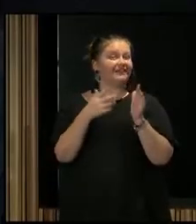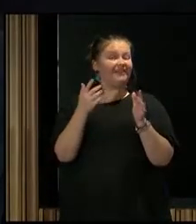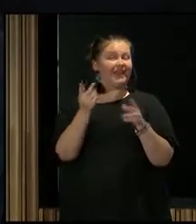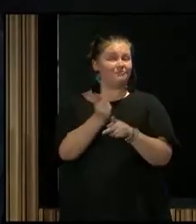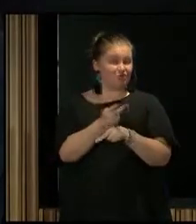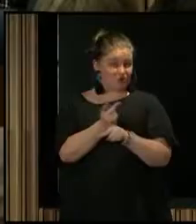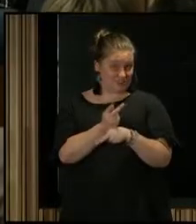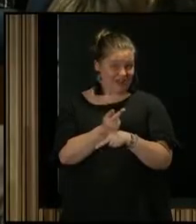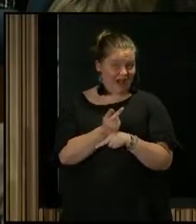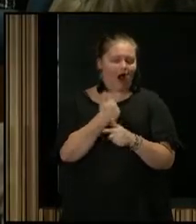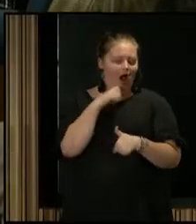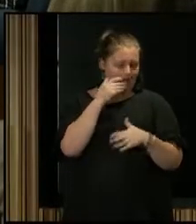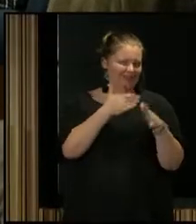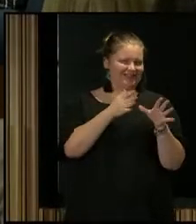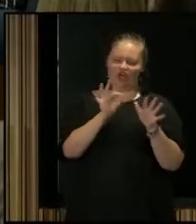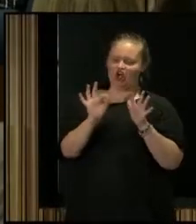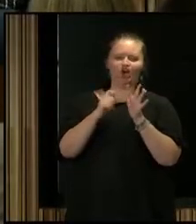will answer, not Kirsten.